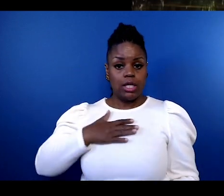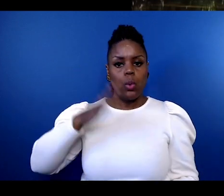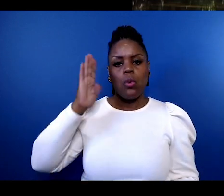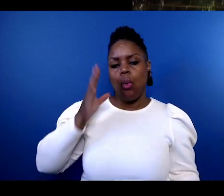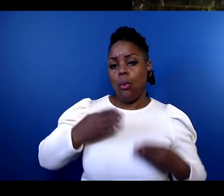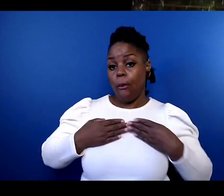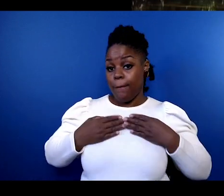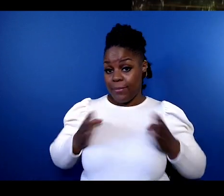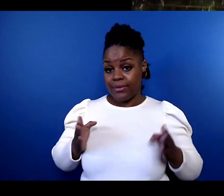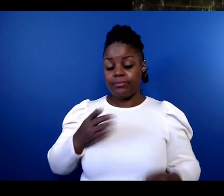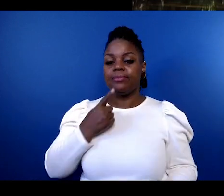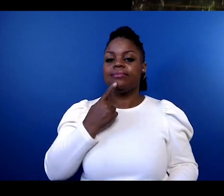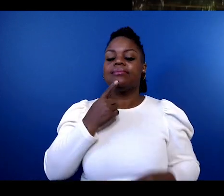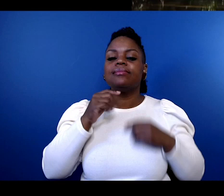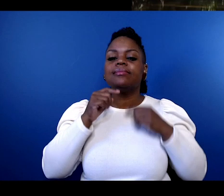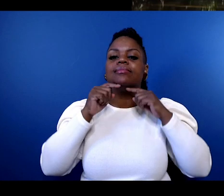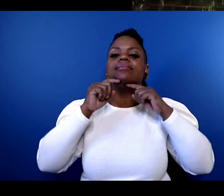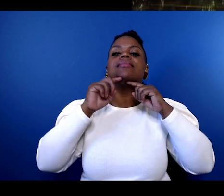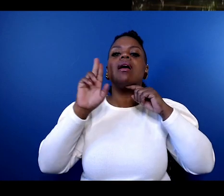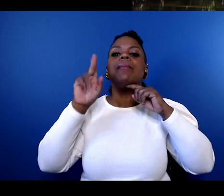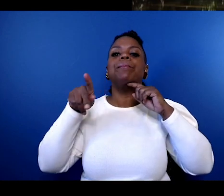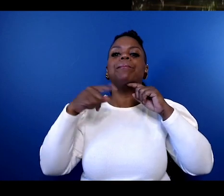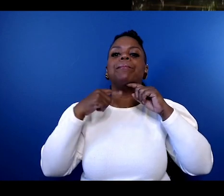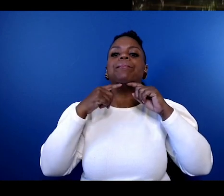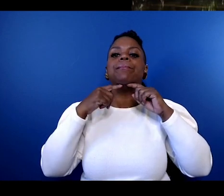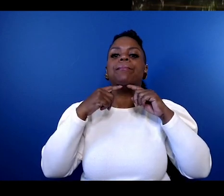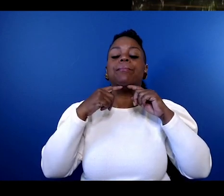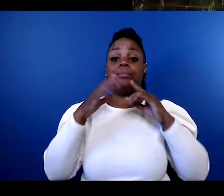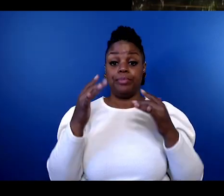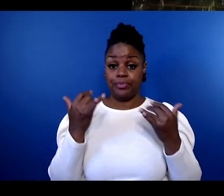breaths. Shoulders down and back.